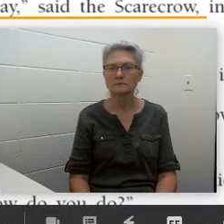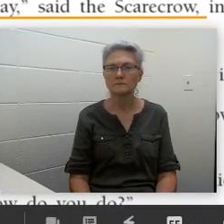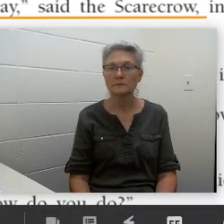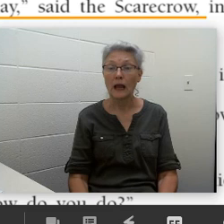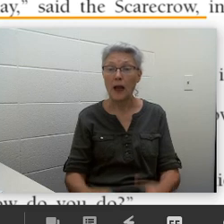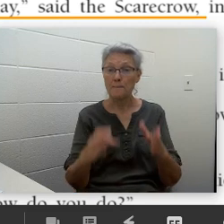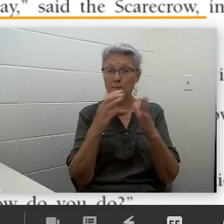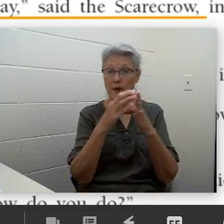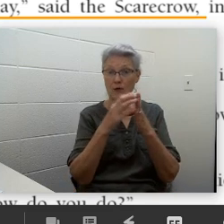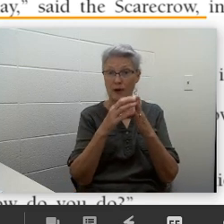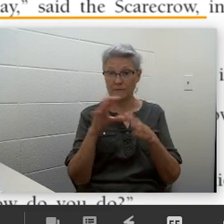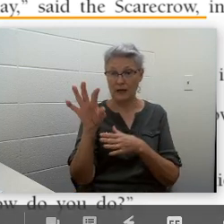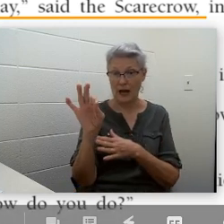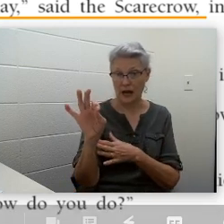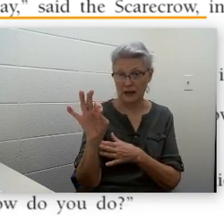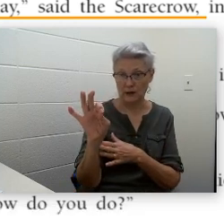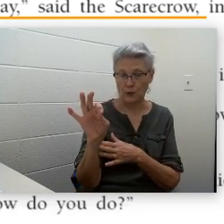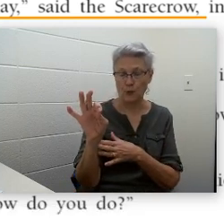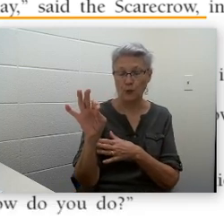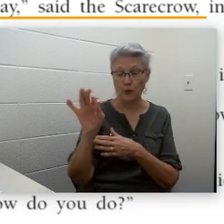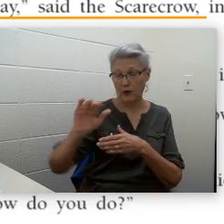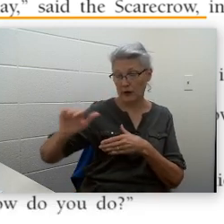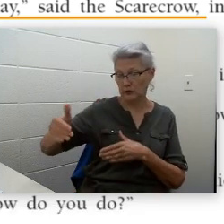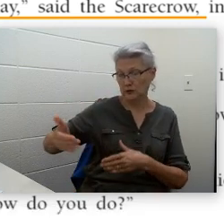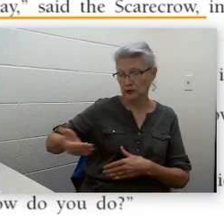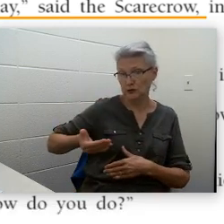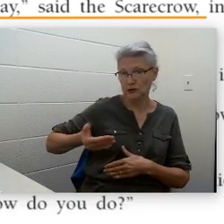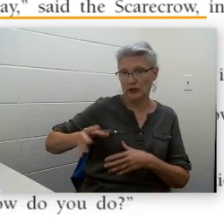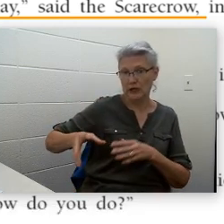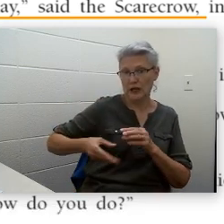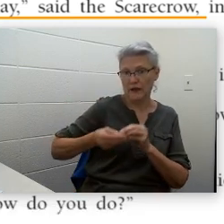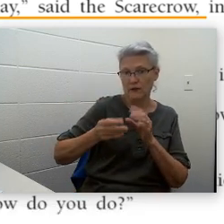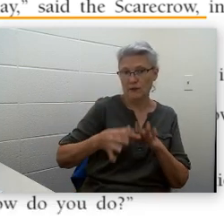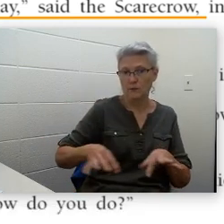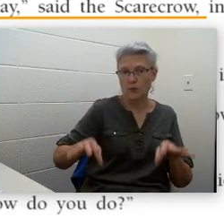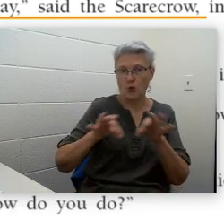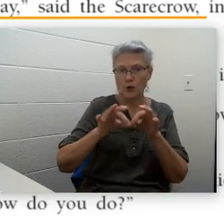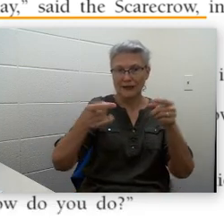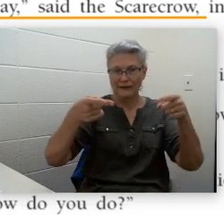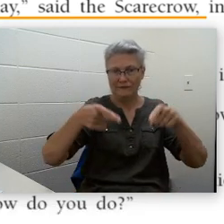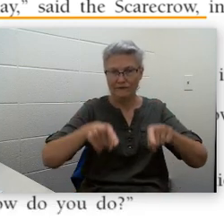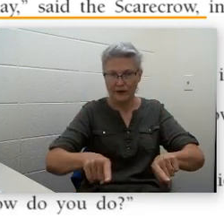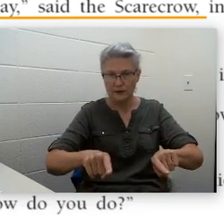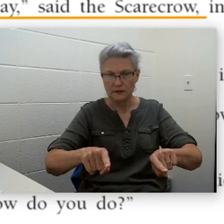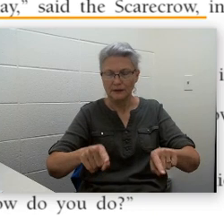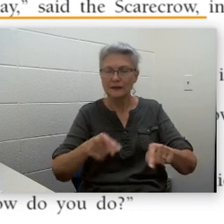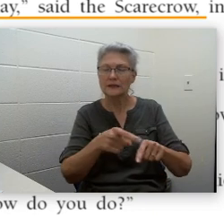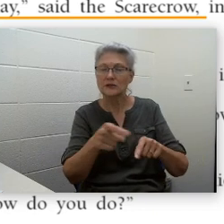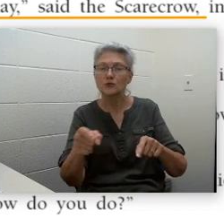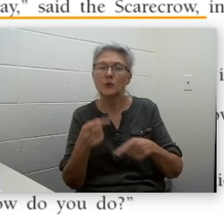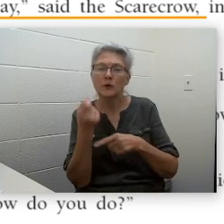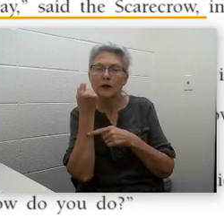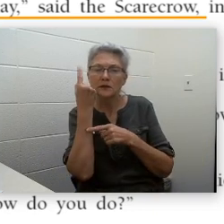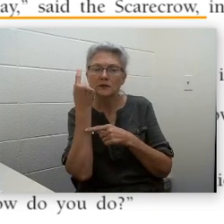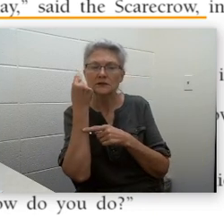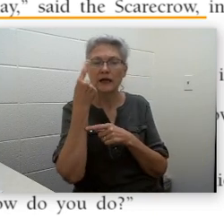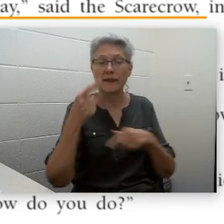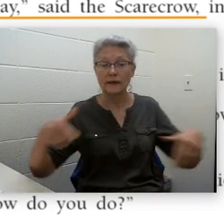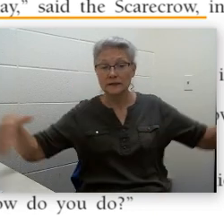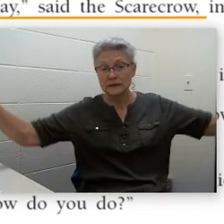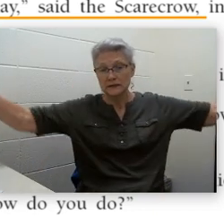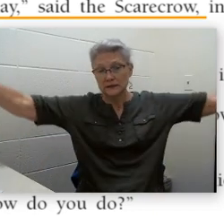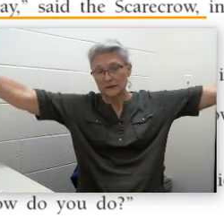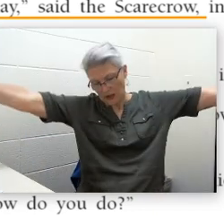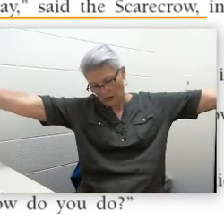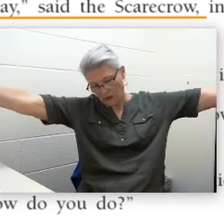In paragraph 9, we are introduced to another key event. This is where we understand the Scarecrow's